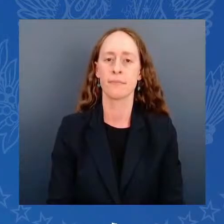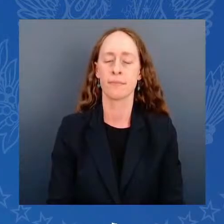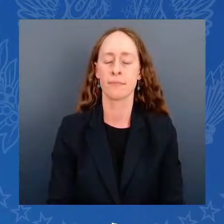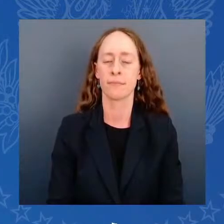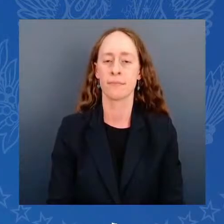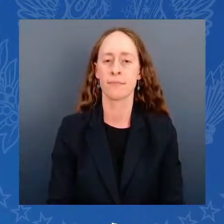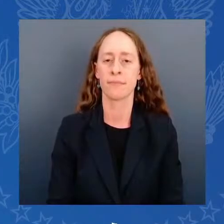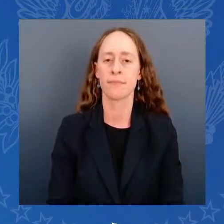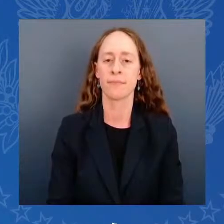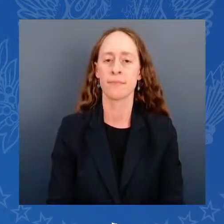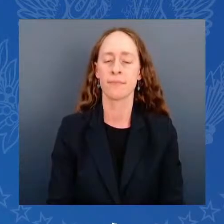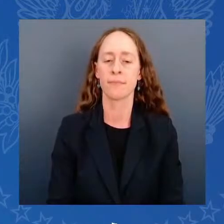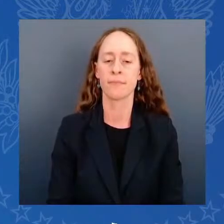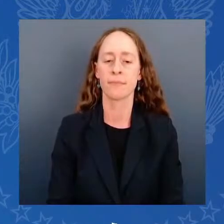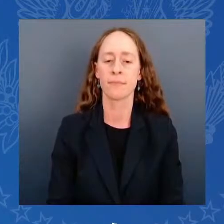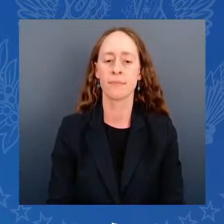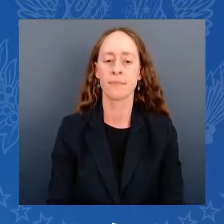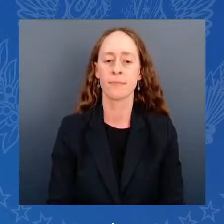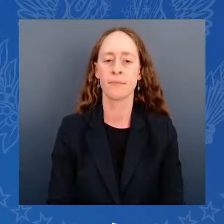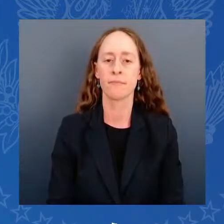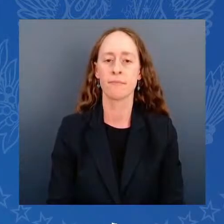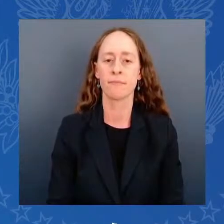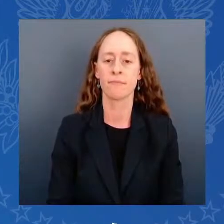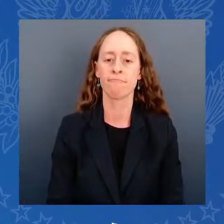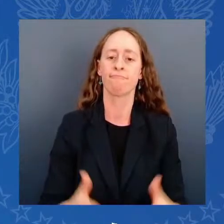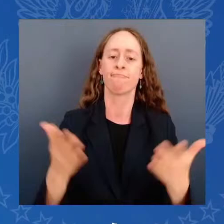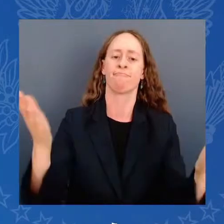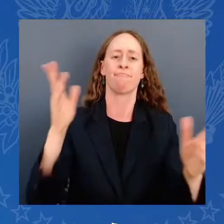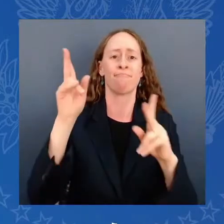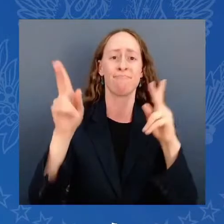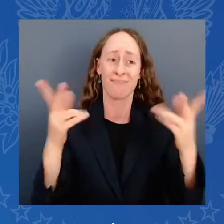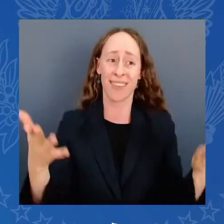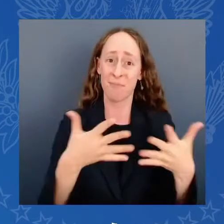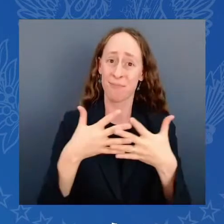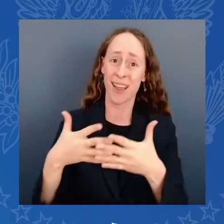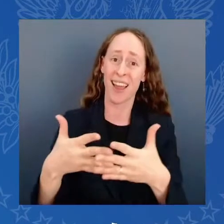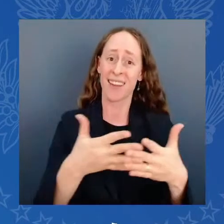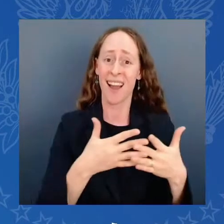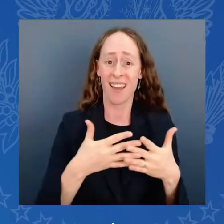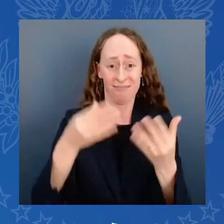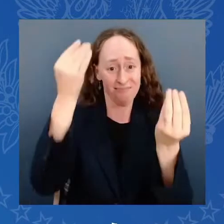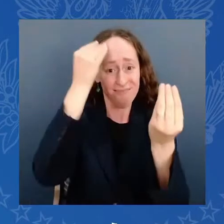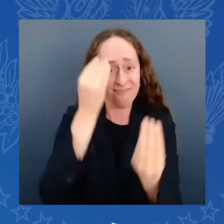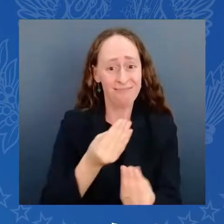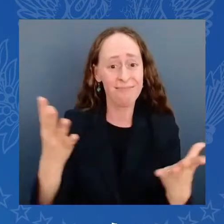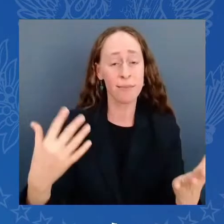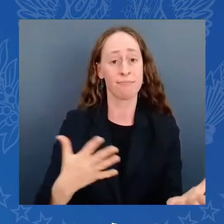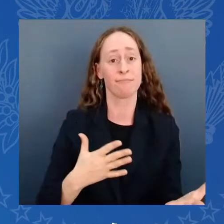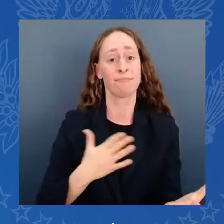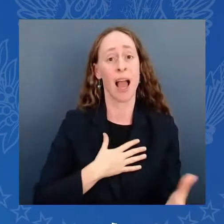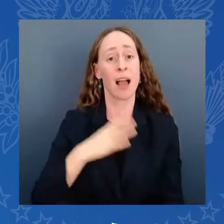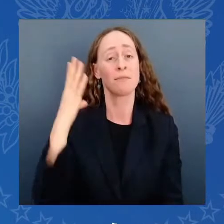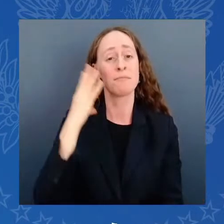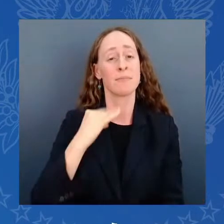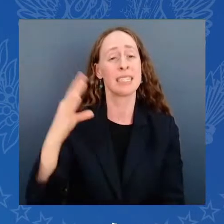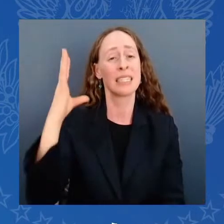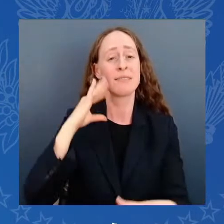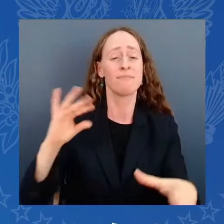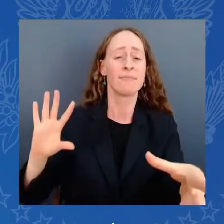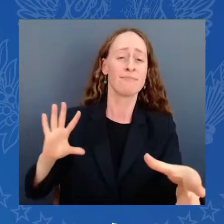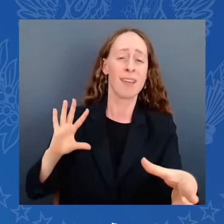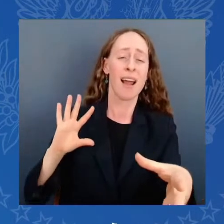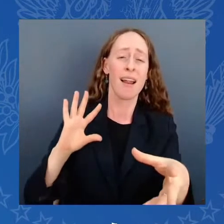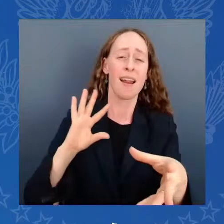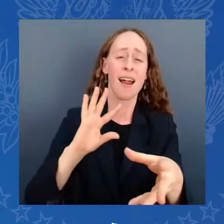My fellow Americans, based on all my experience, I'm certain we need these reforms. We need these reforms to